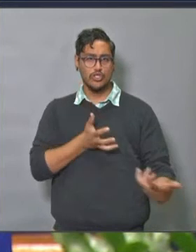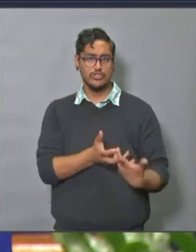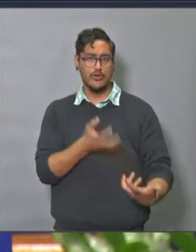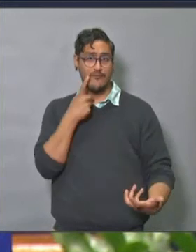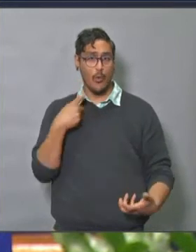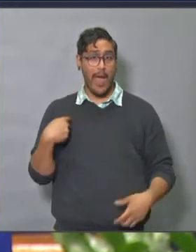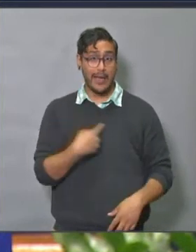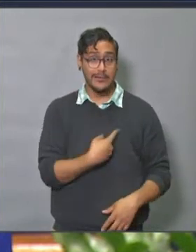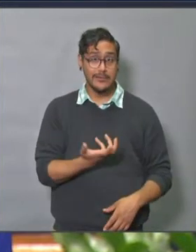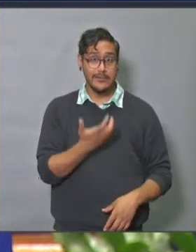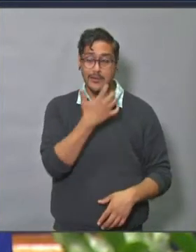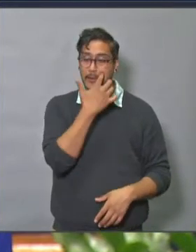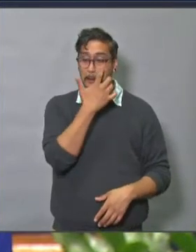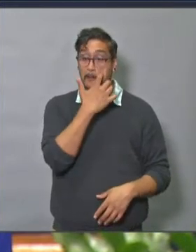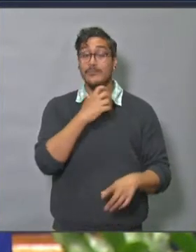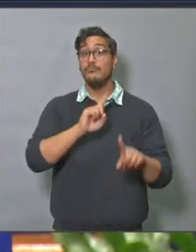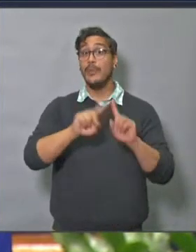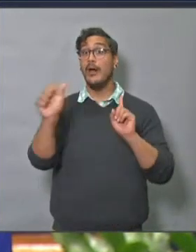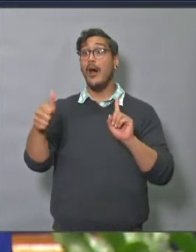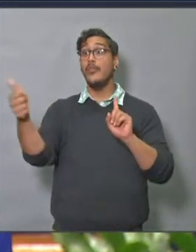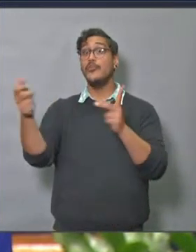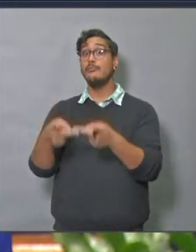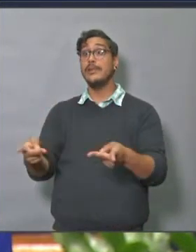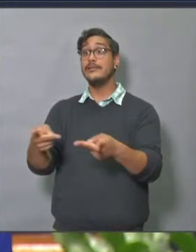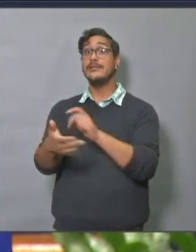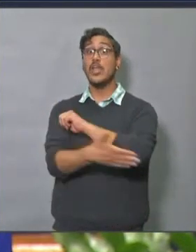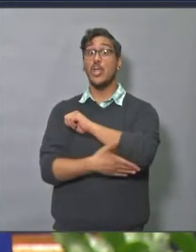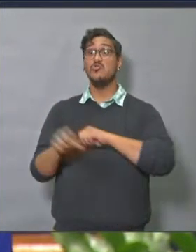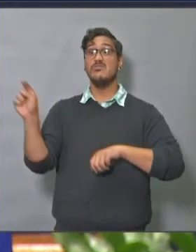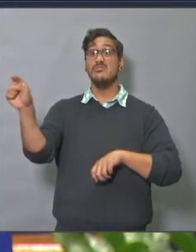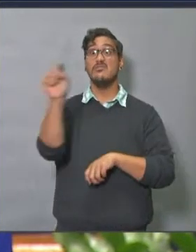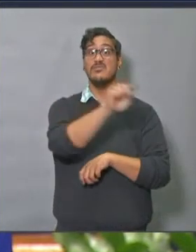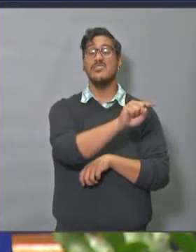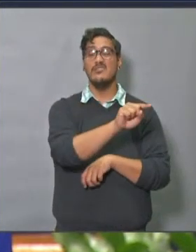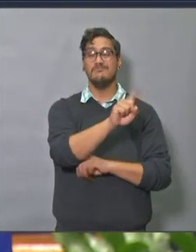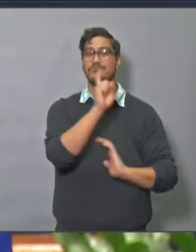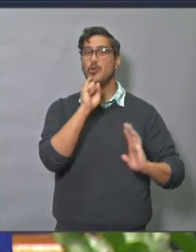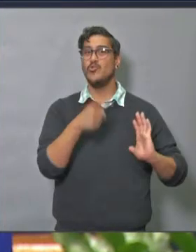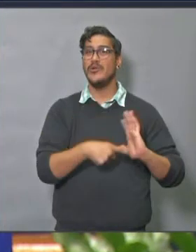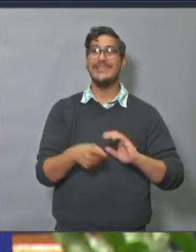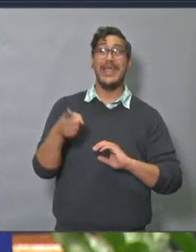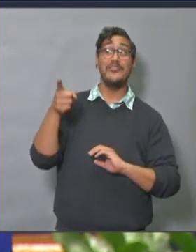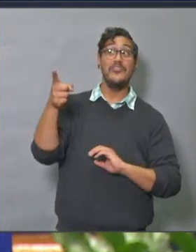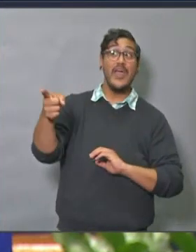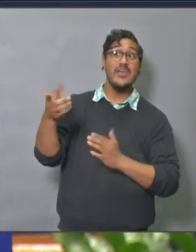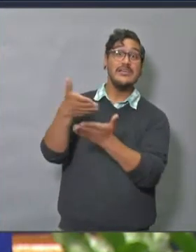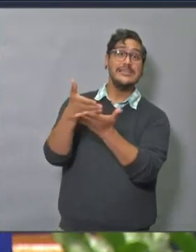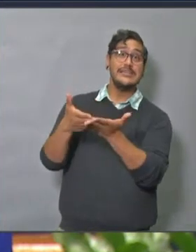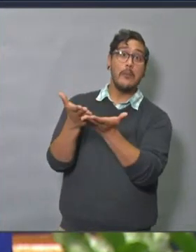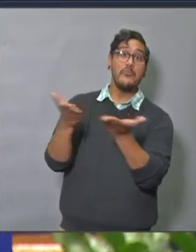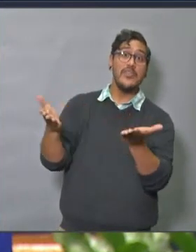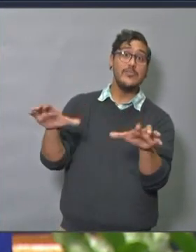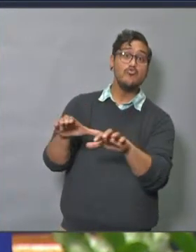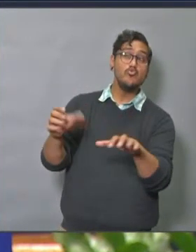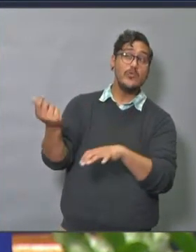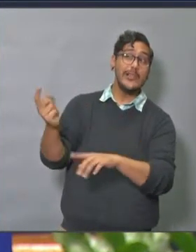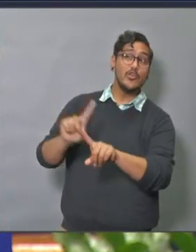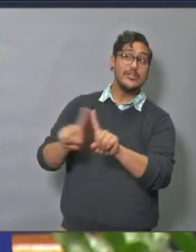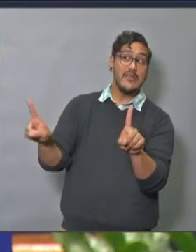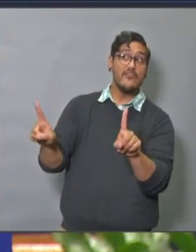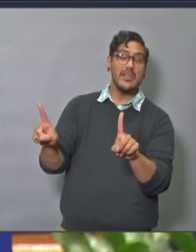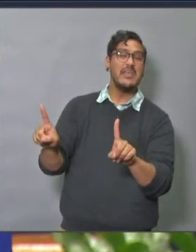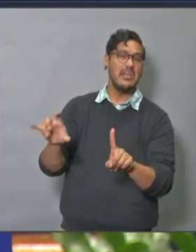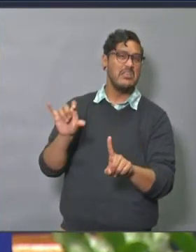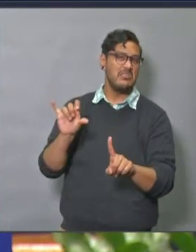there are other places where there are differences that may help account for some of the differences we're seeing in the mortality rates. And